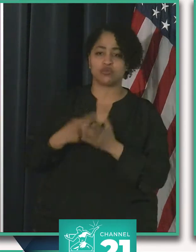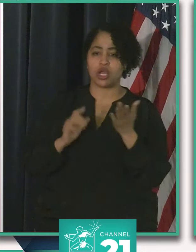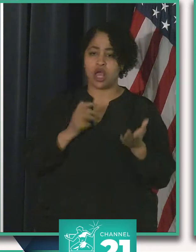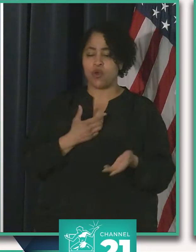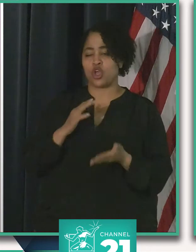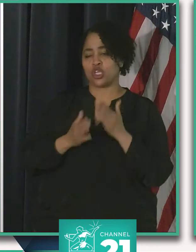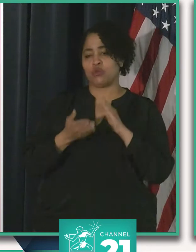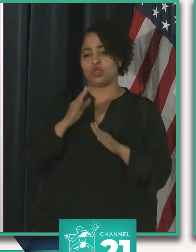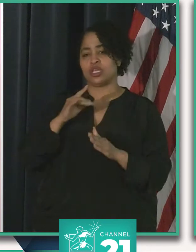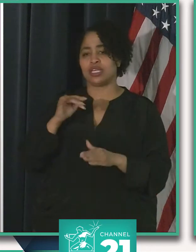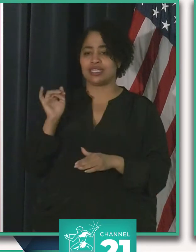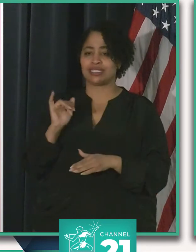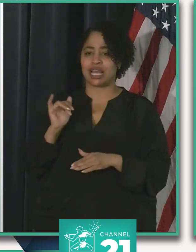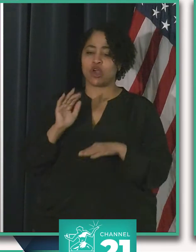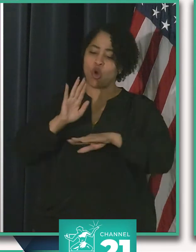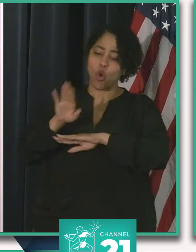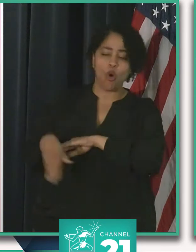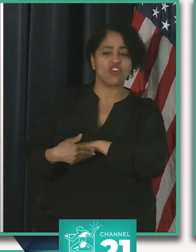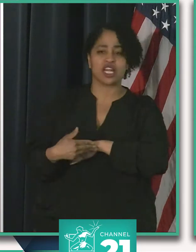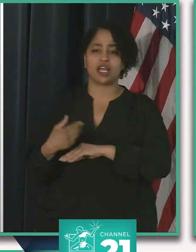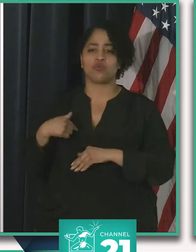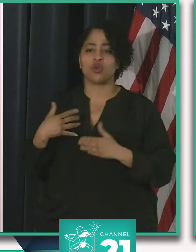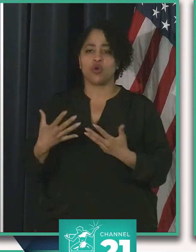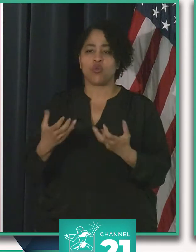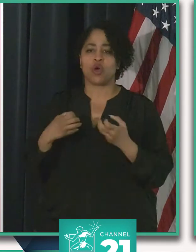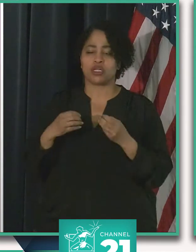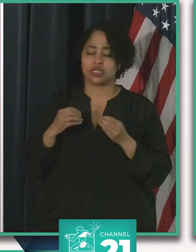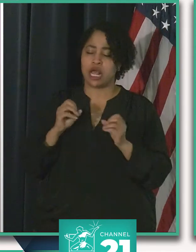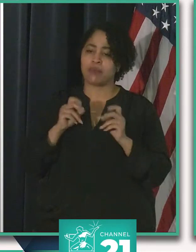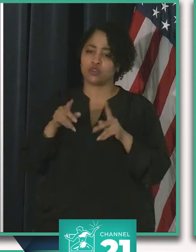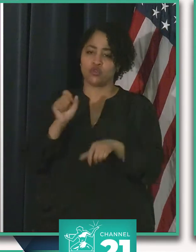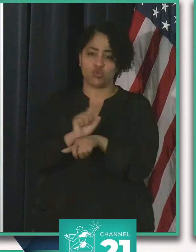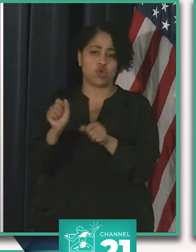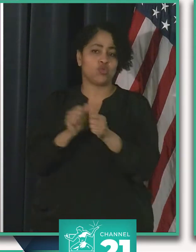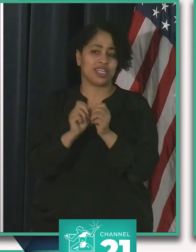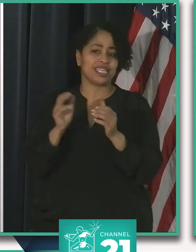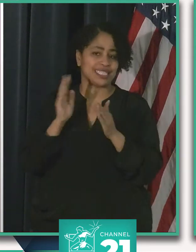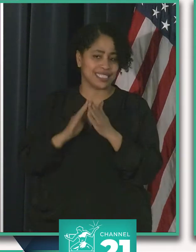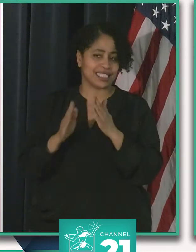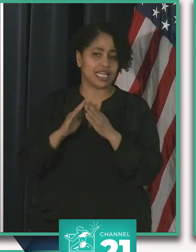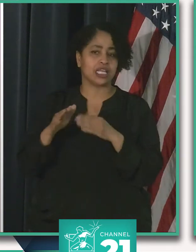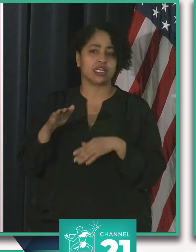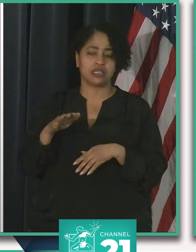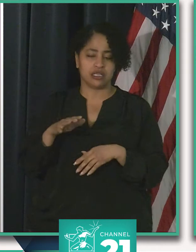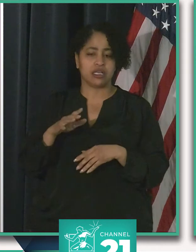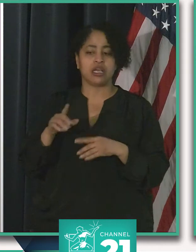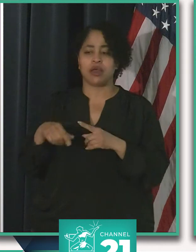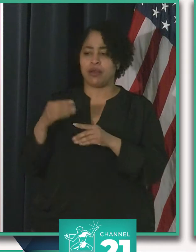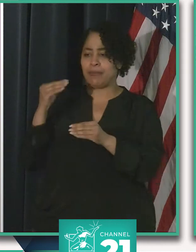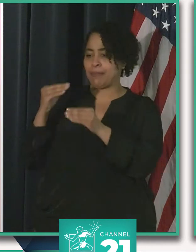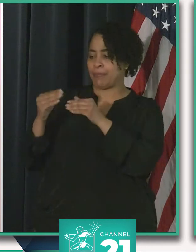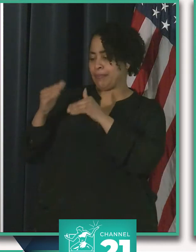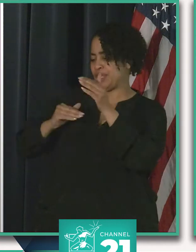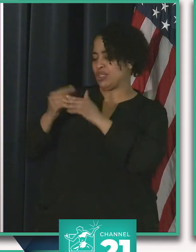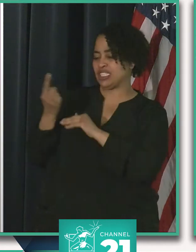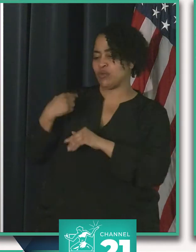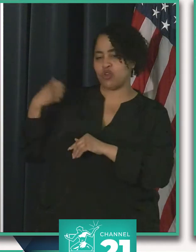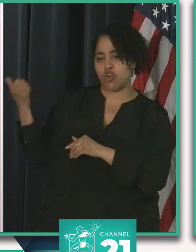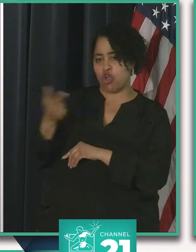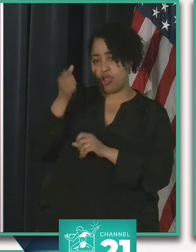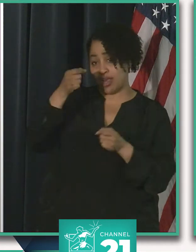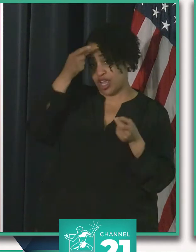overnight. We just want the opportunity to work with the city around building something we can all agree